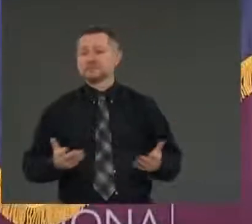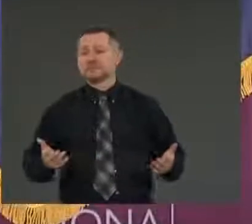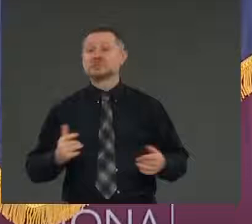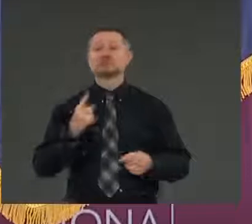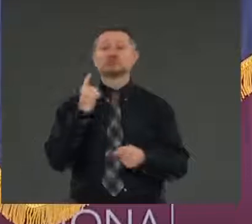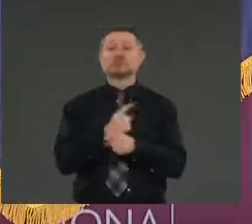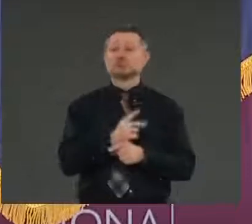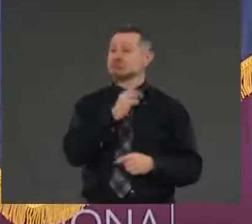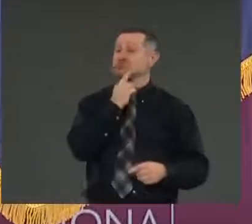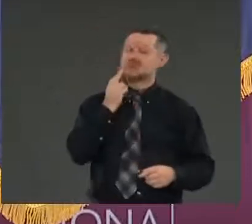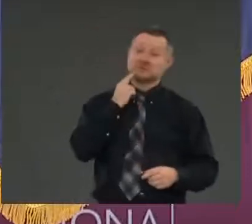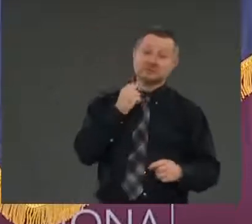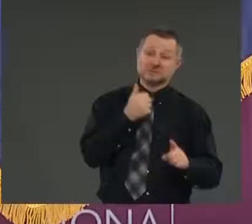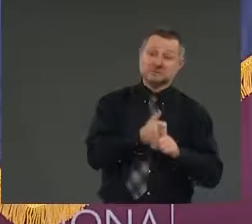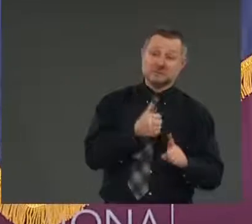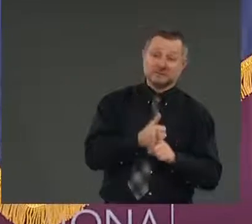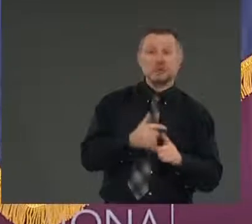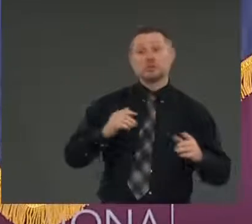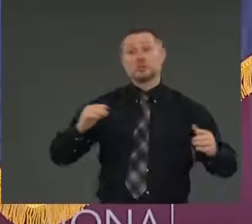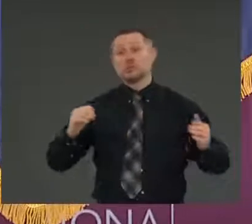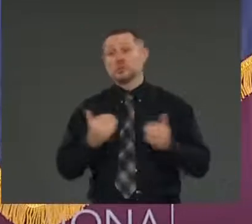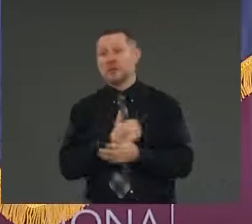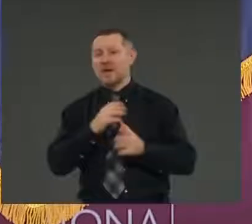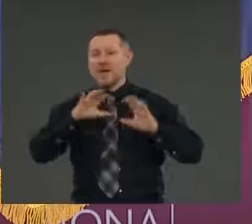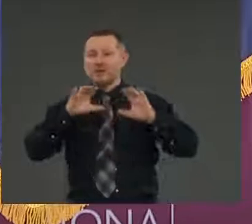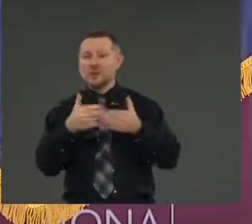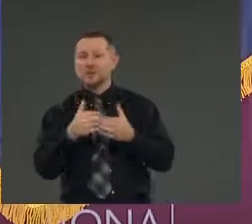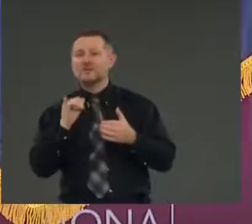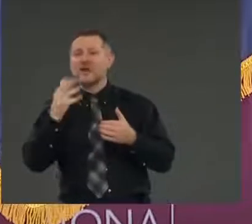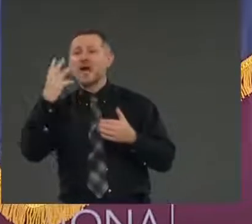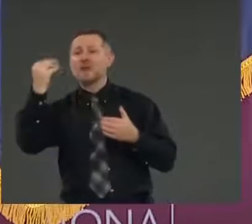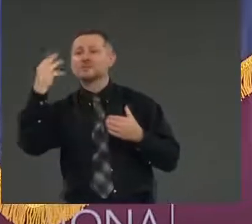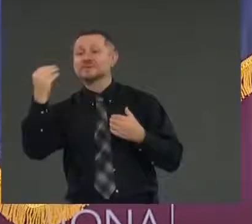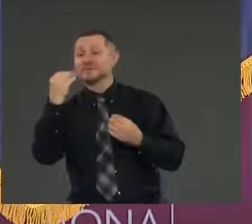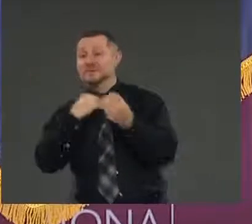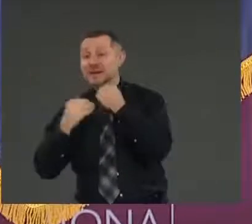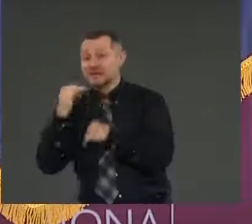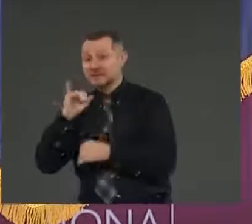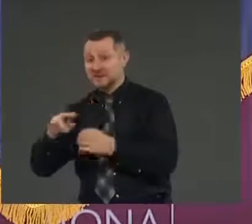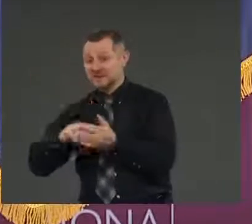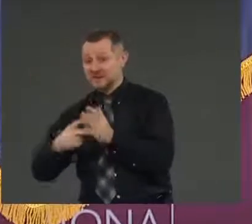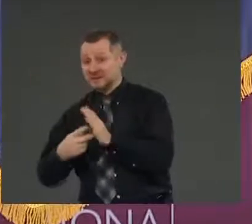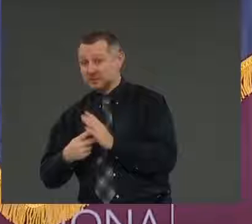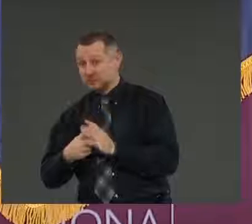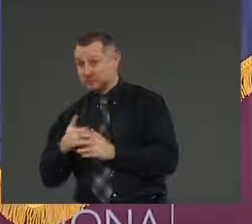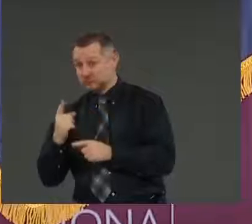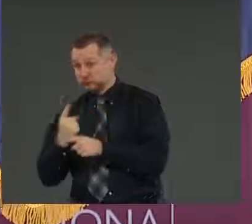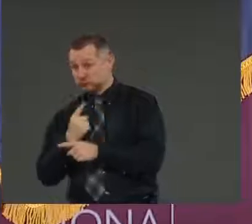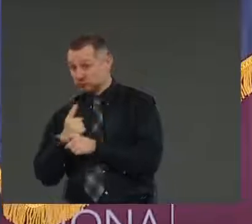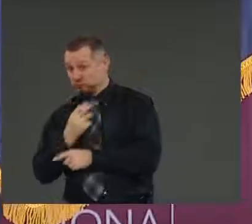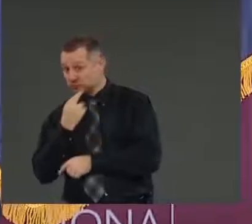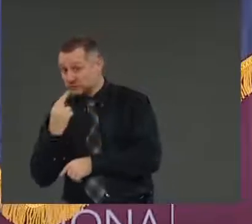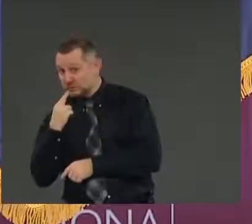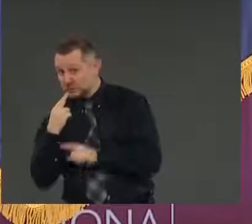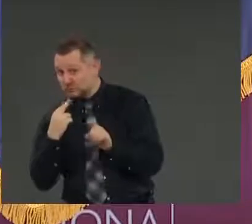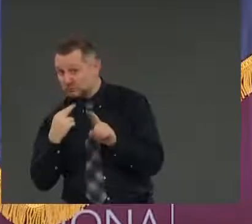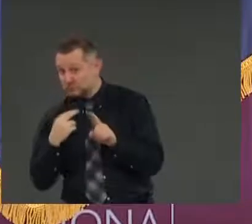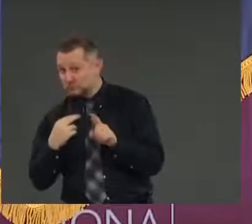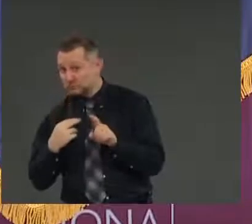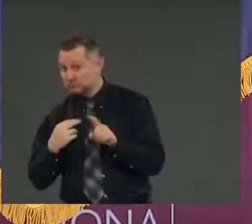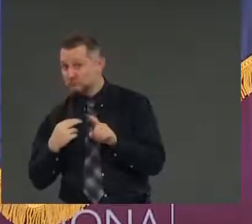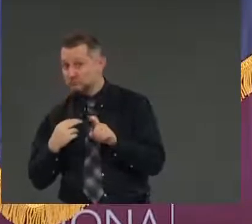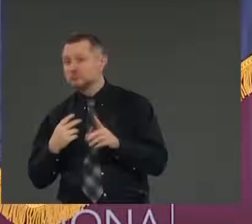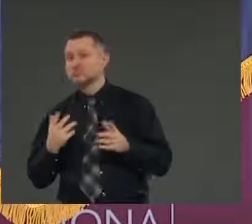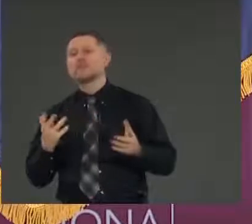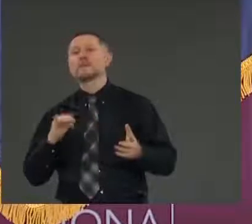and now a new category, outdoor dining. Is that the same as a restaurant? And then what they'll say back in the office